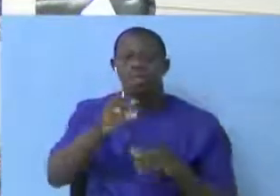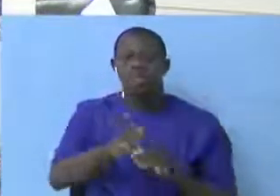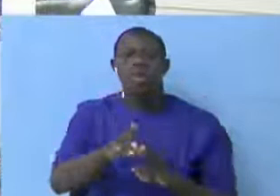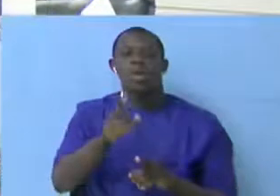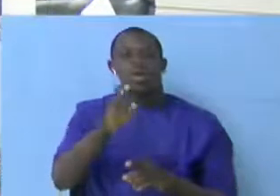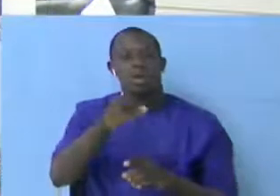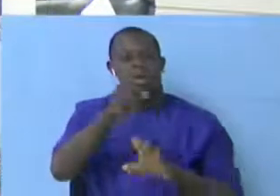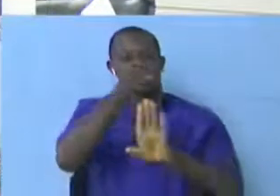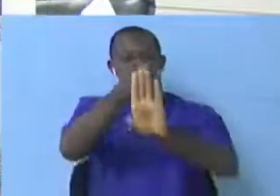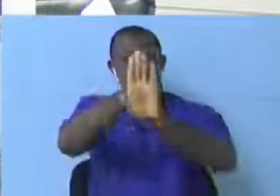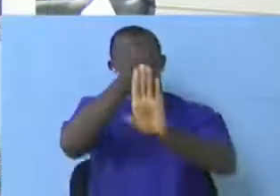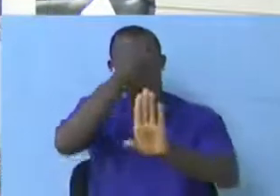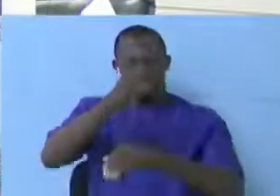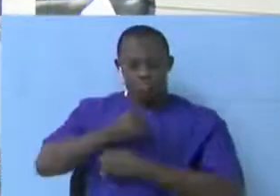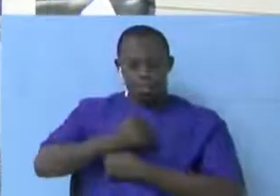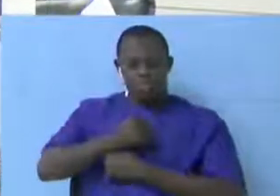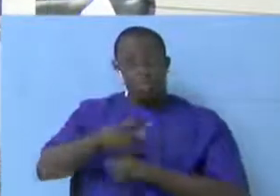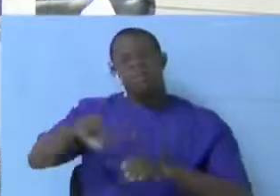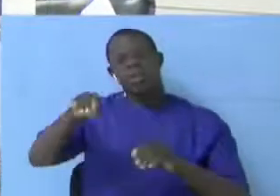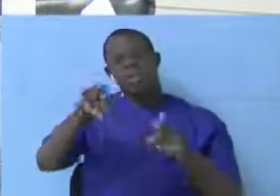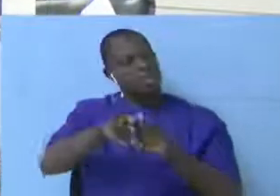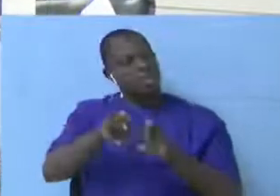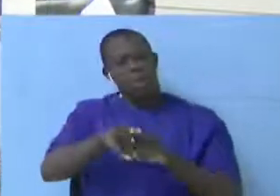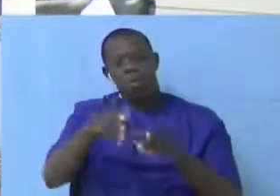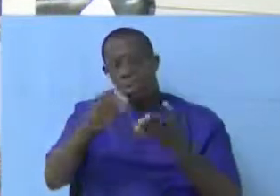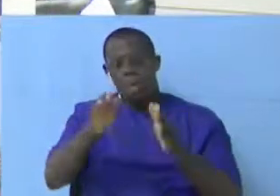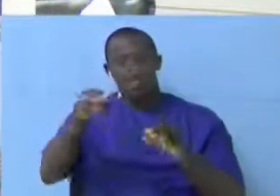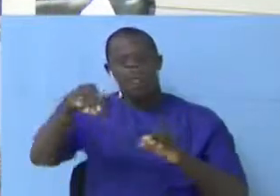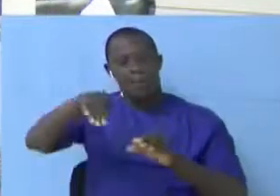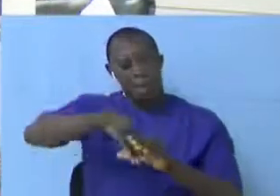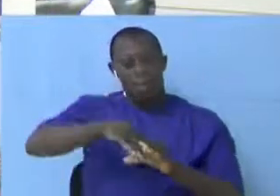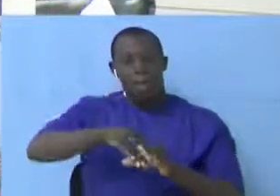there's security from part of the national security agenda.